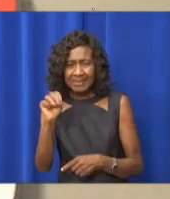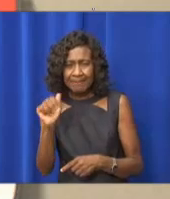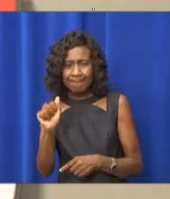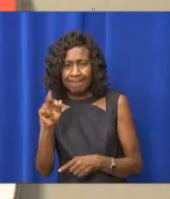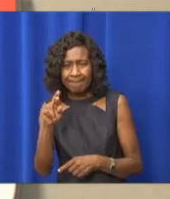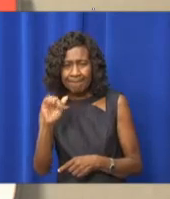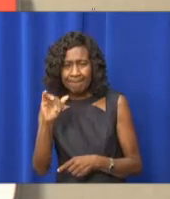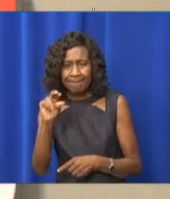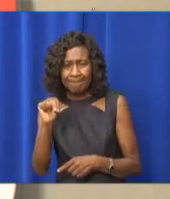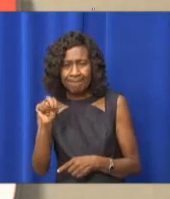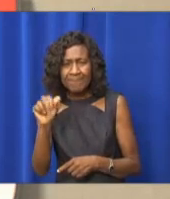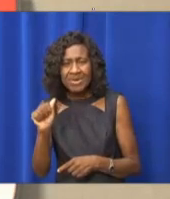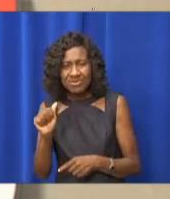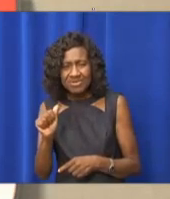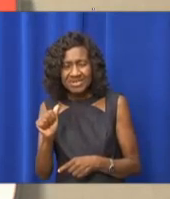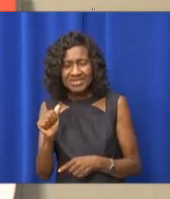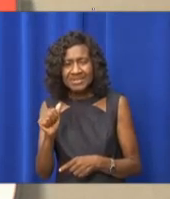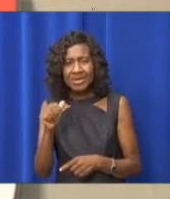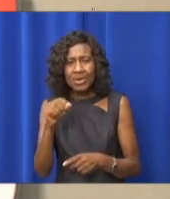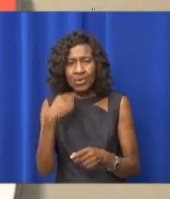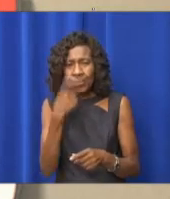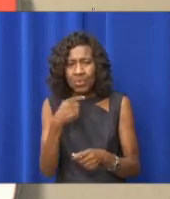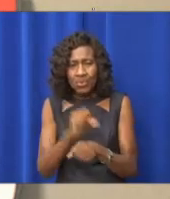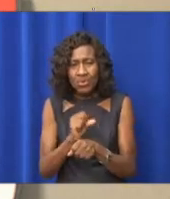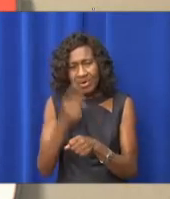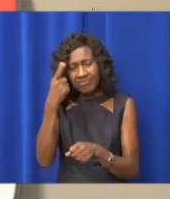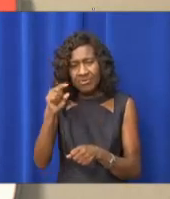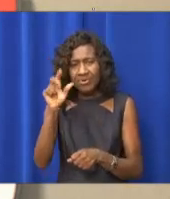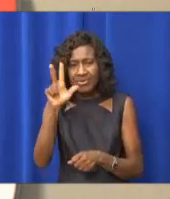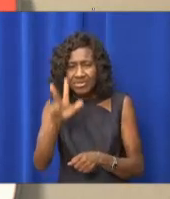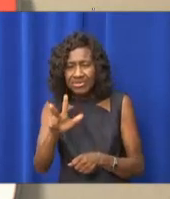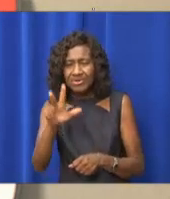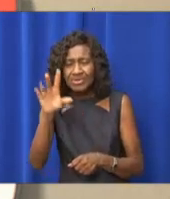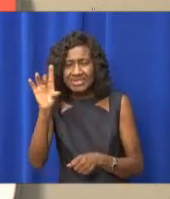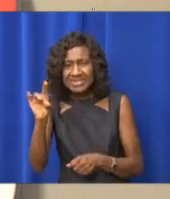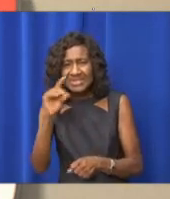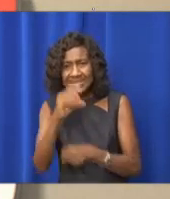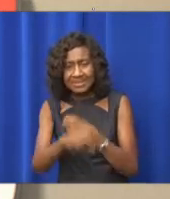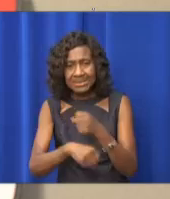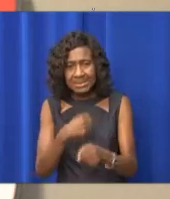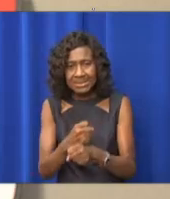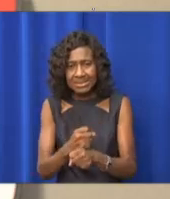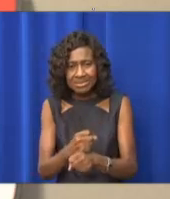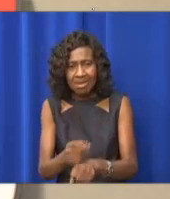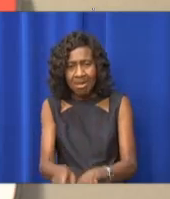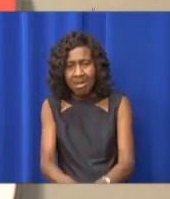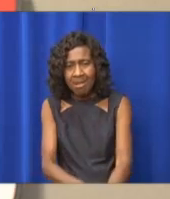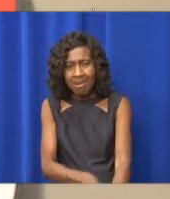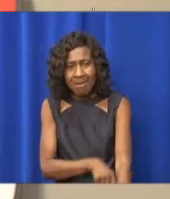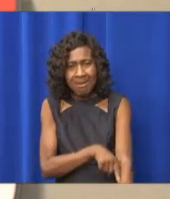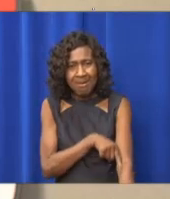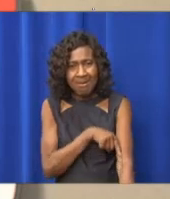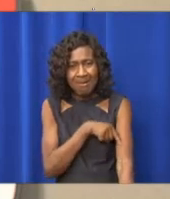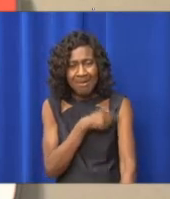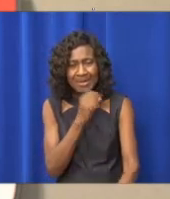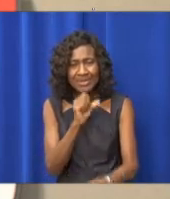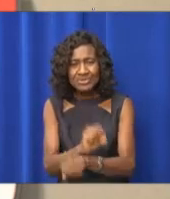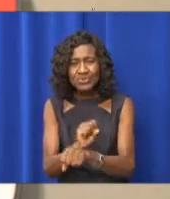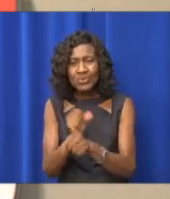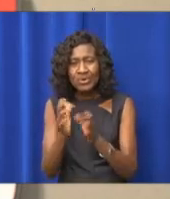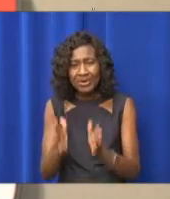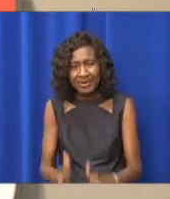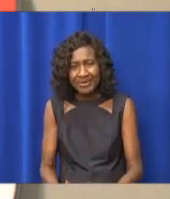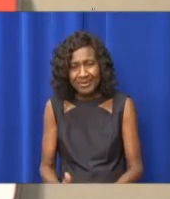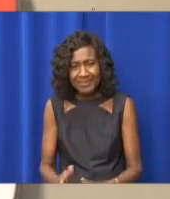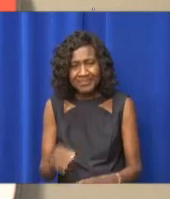RCIPS for 38 years. She is the longest serving female in our police service.